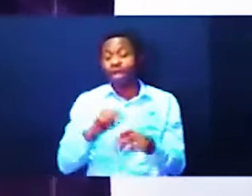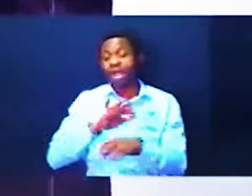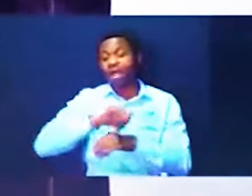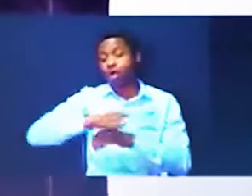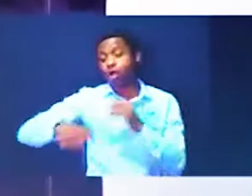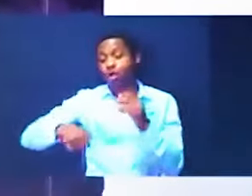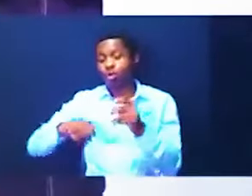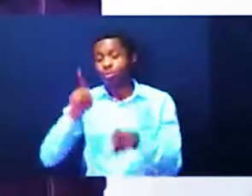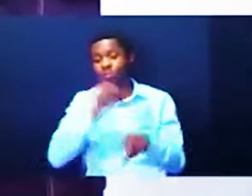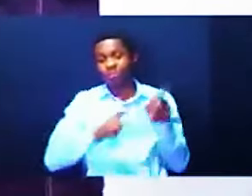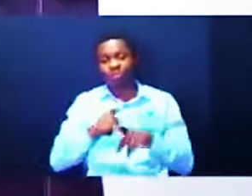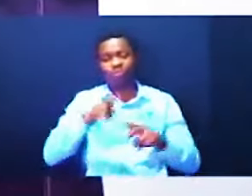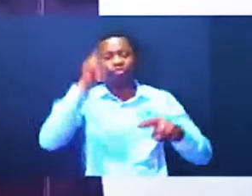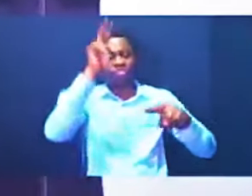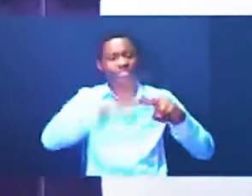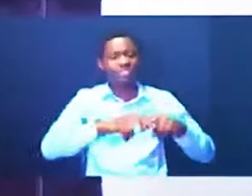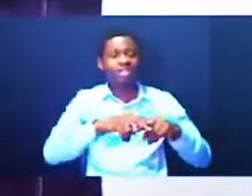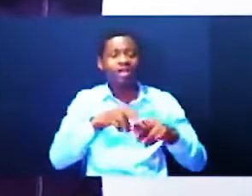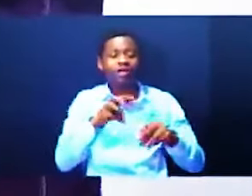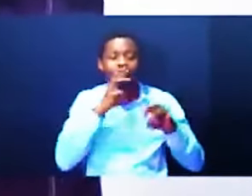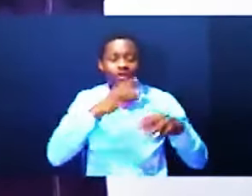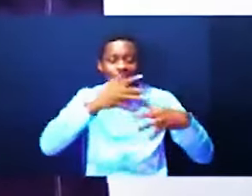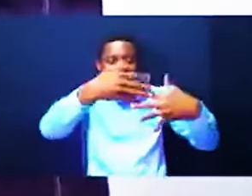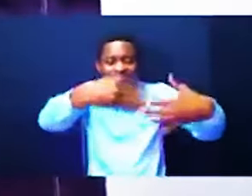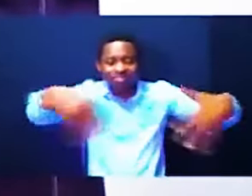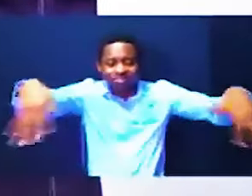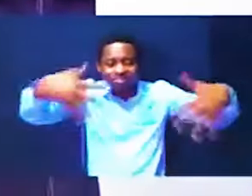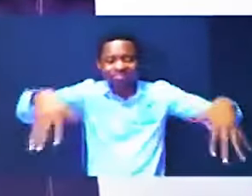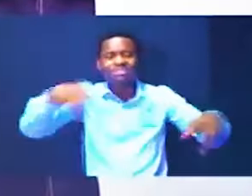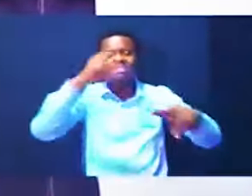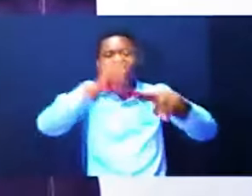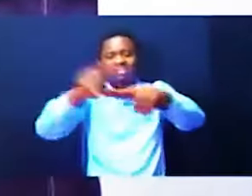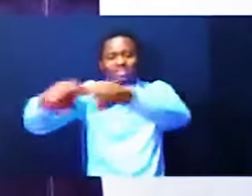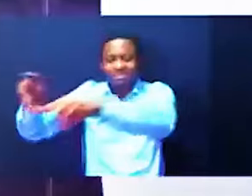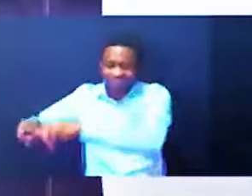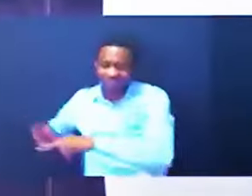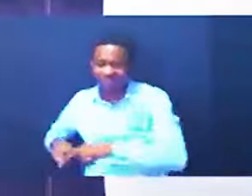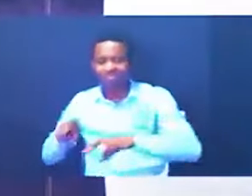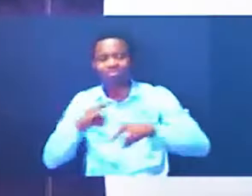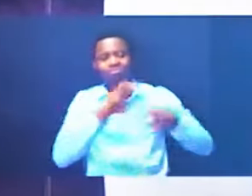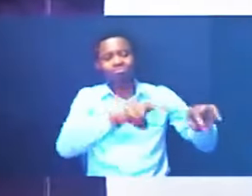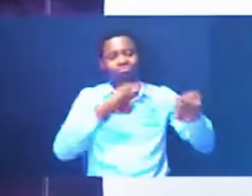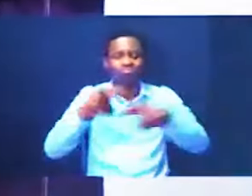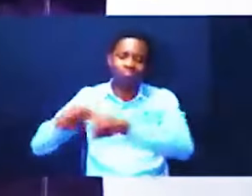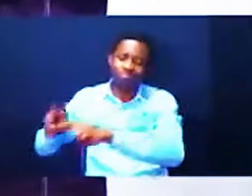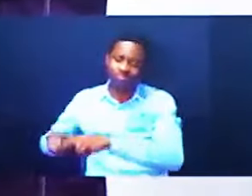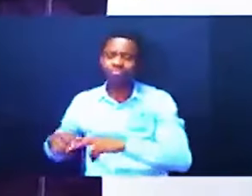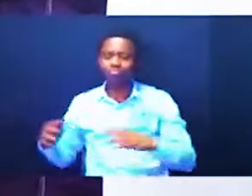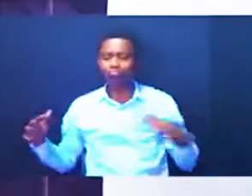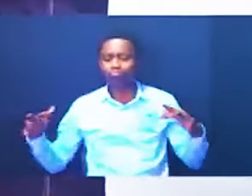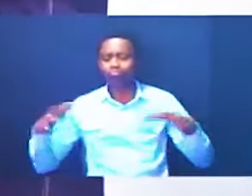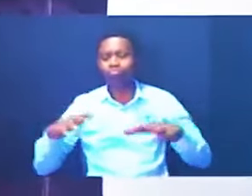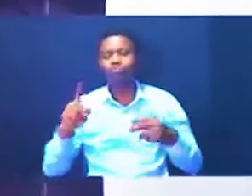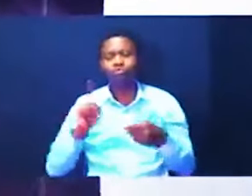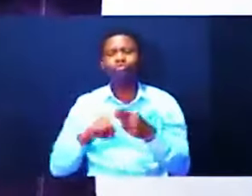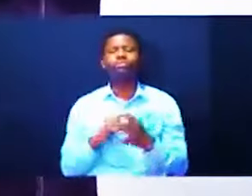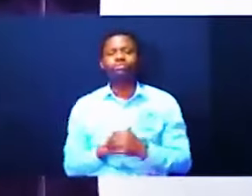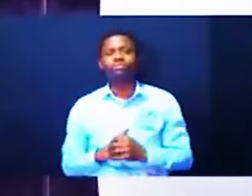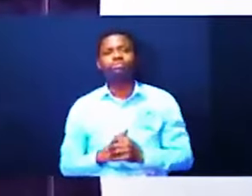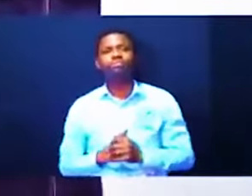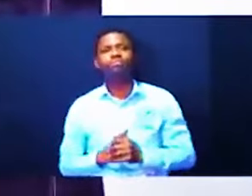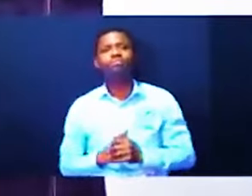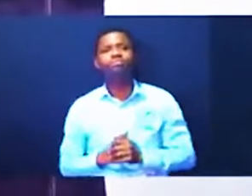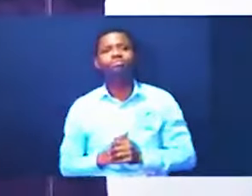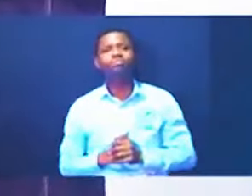Now, if it is here, a church review, a one puano, Nancrofu Kunupi, Nesia, no ban in chain, anti, or call